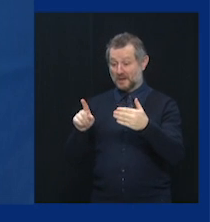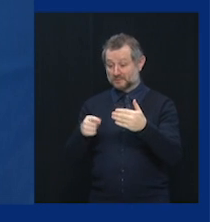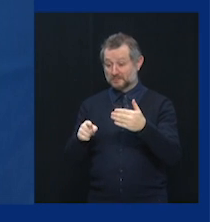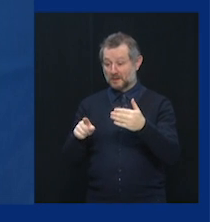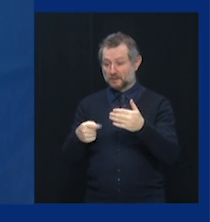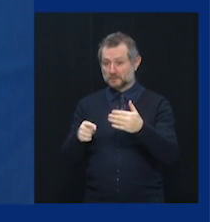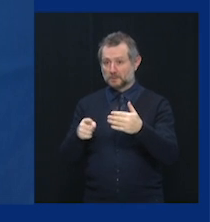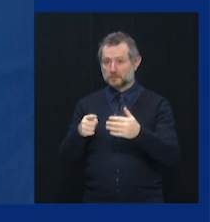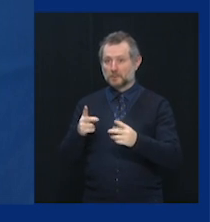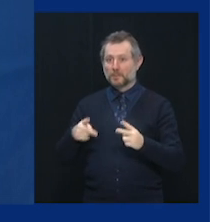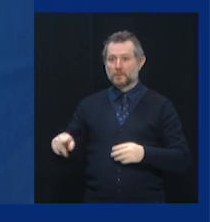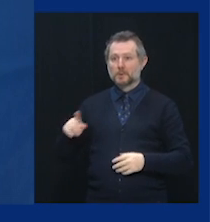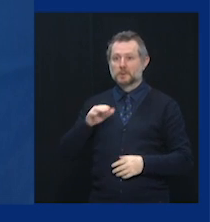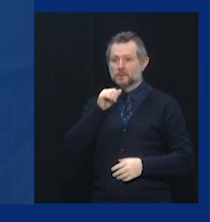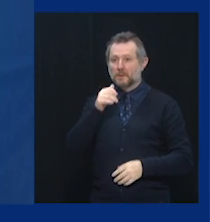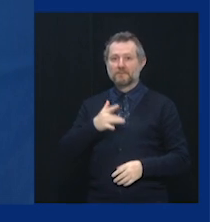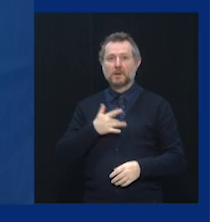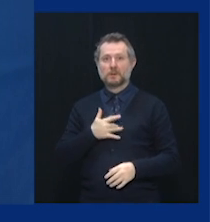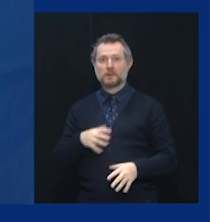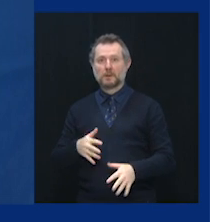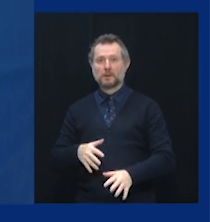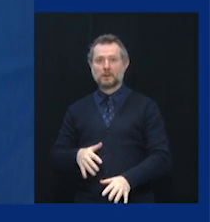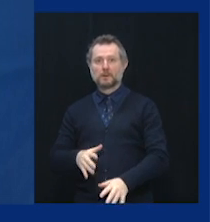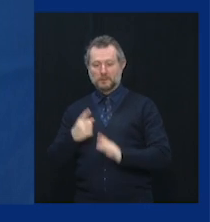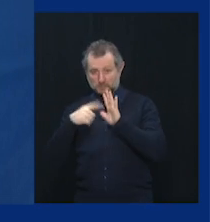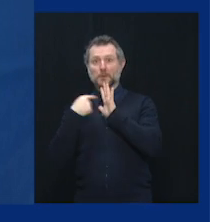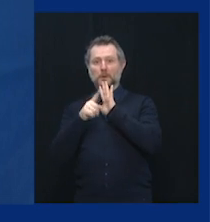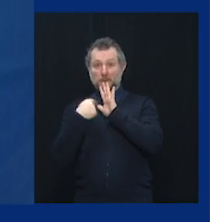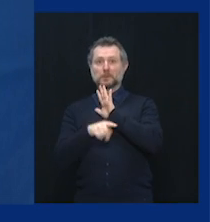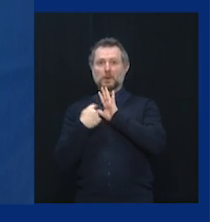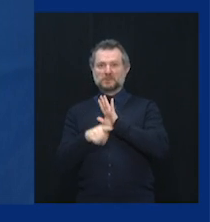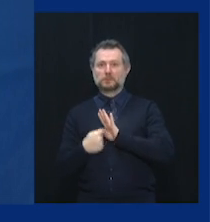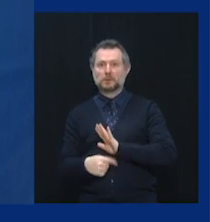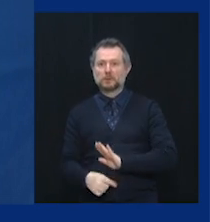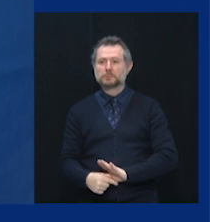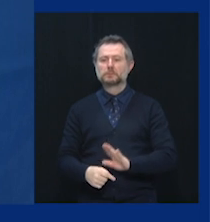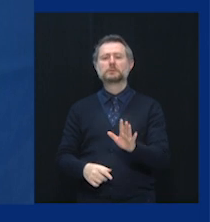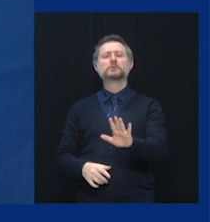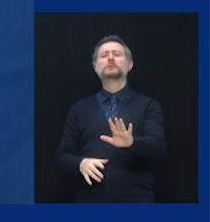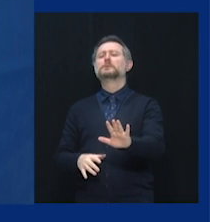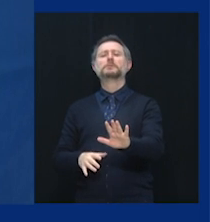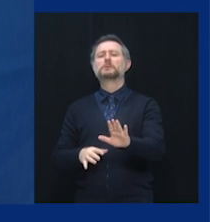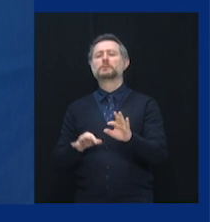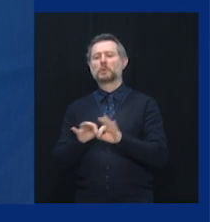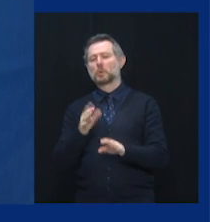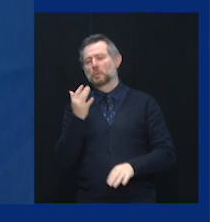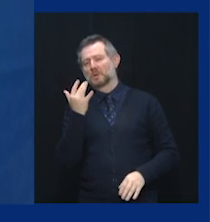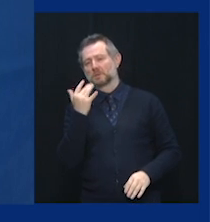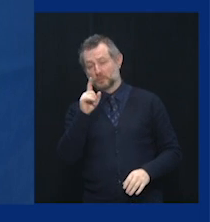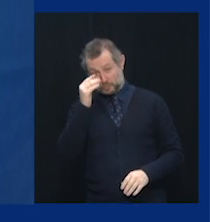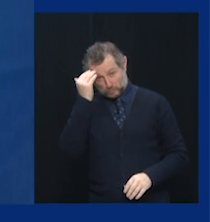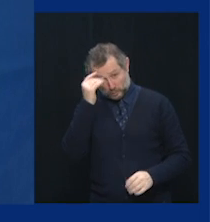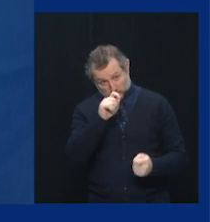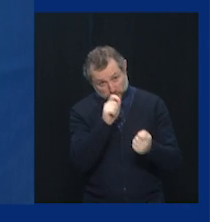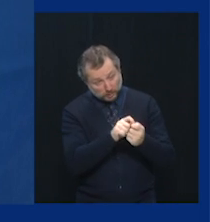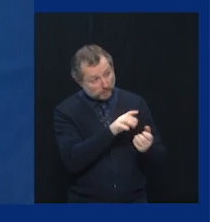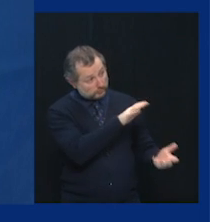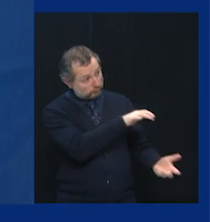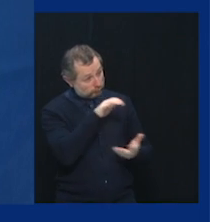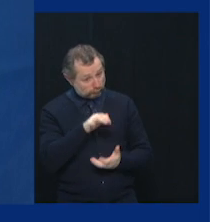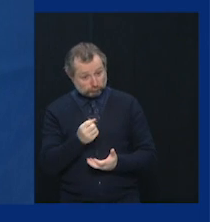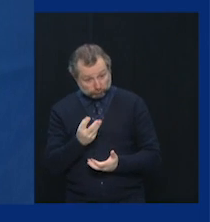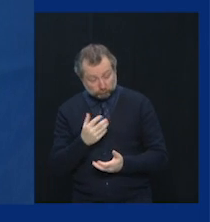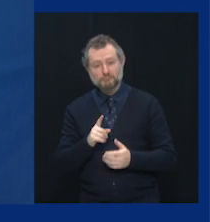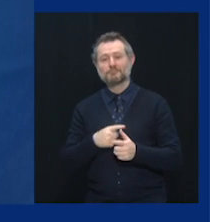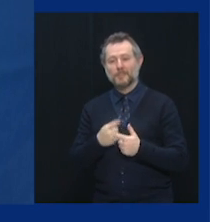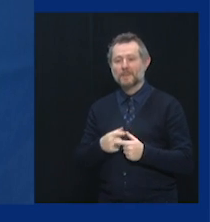So don't schedule any appointment unless you know you have an approved state